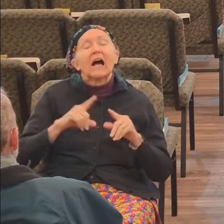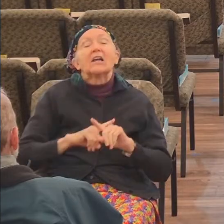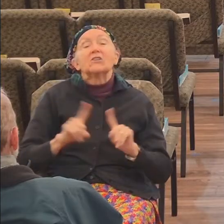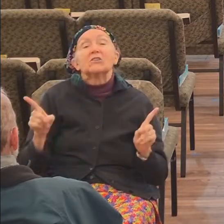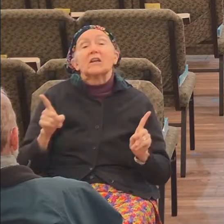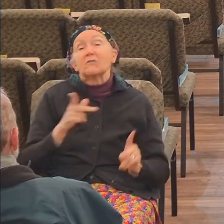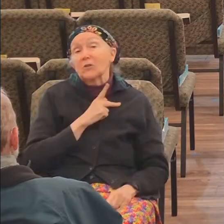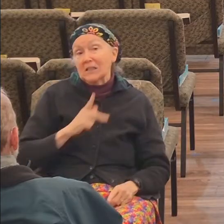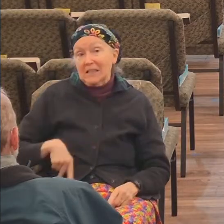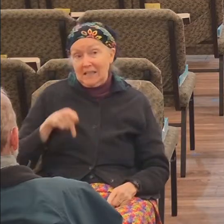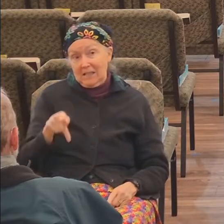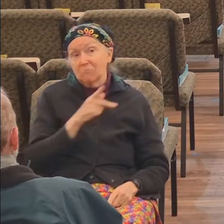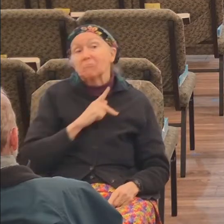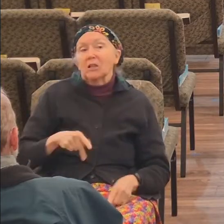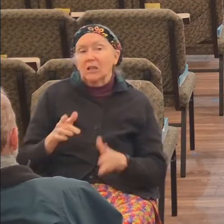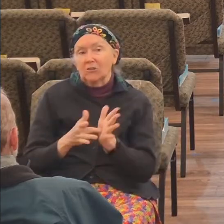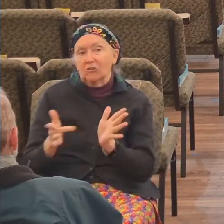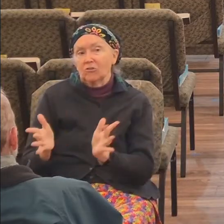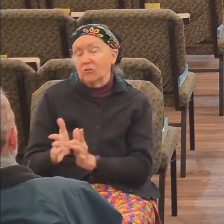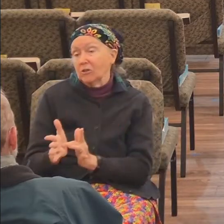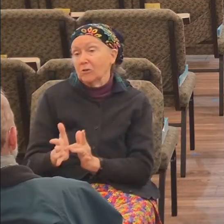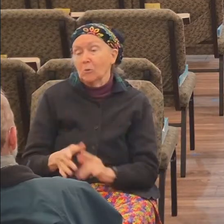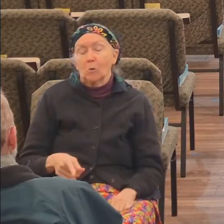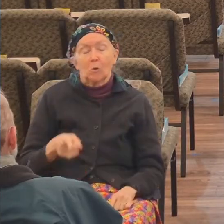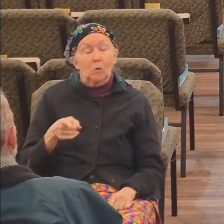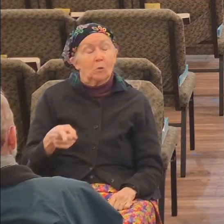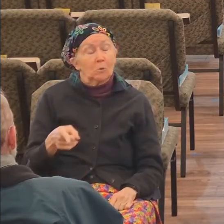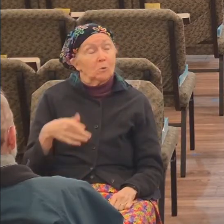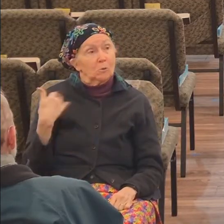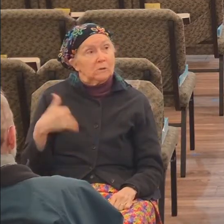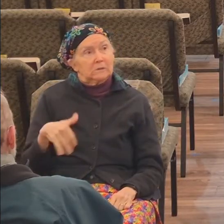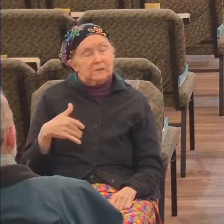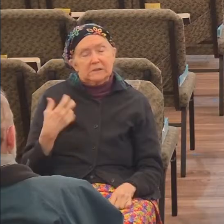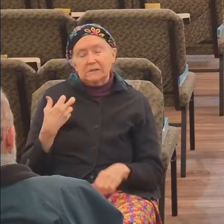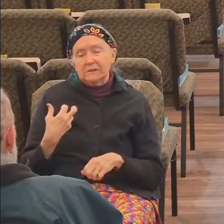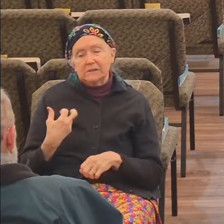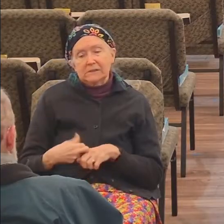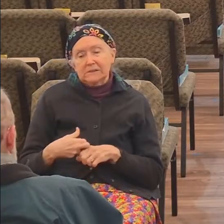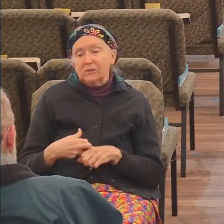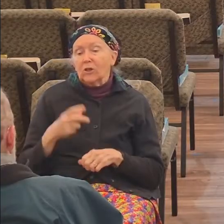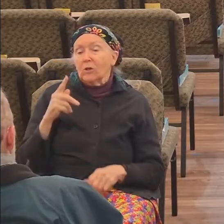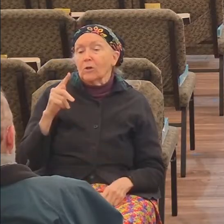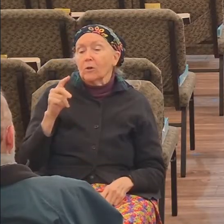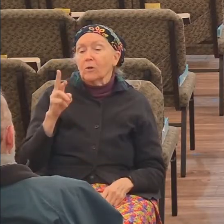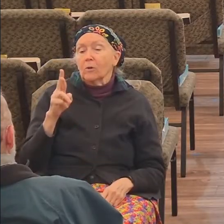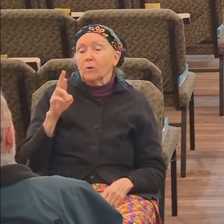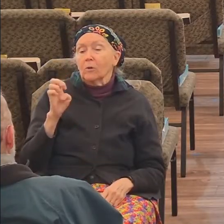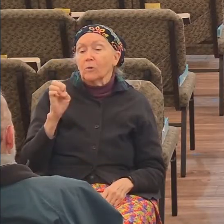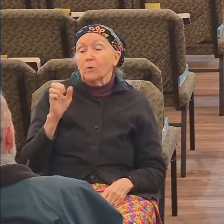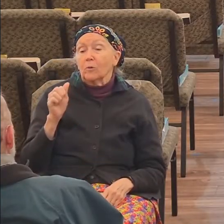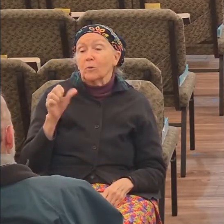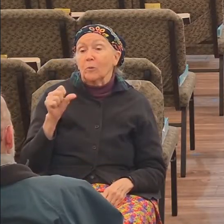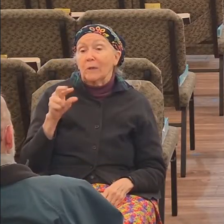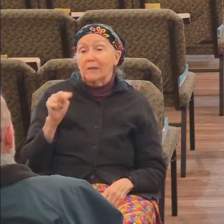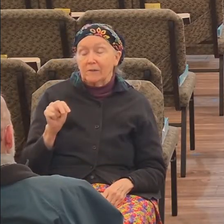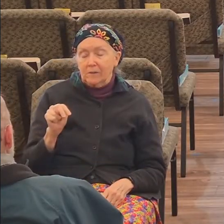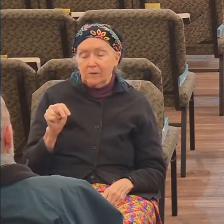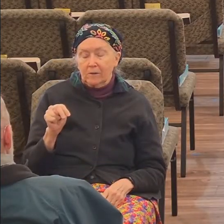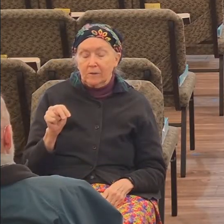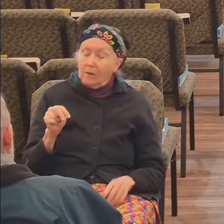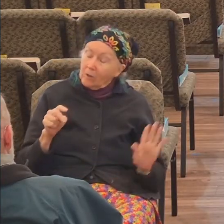treason. Okay, that carried some heavy consequences, okay? So just kind of remember that there's the background, but Paul's celebrating